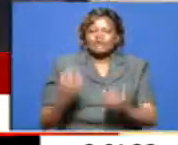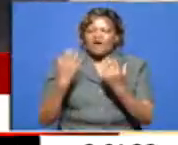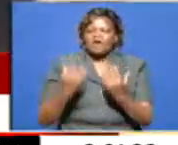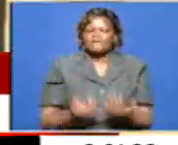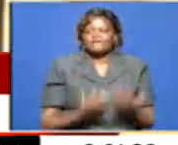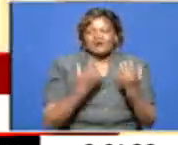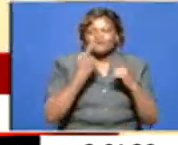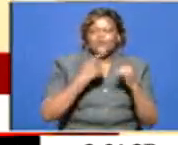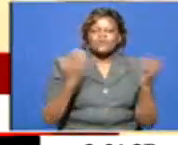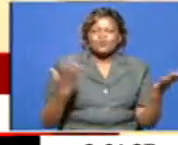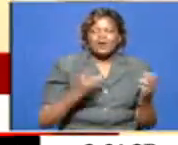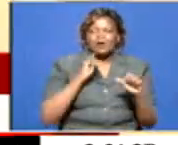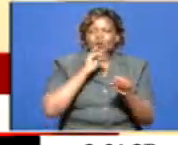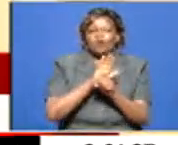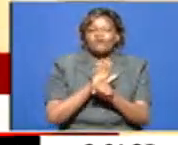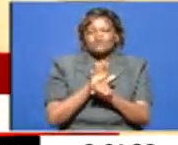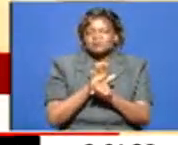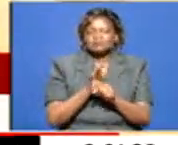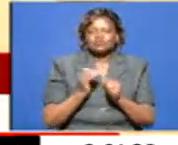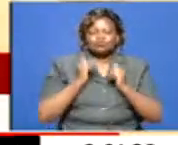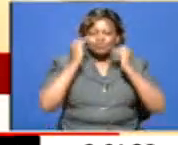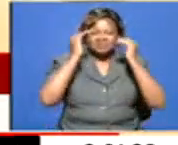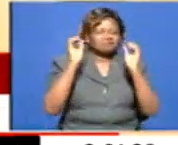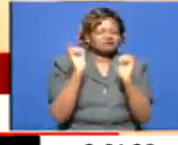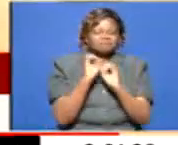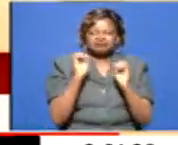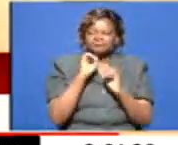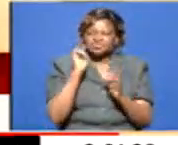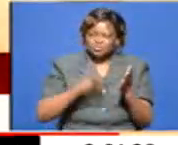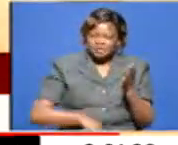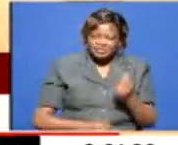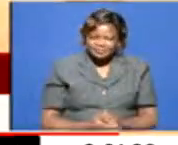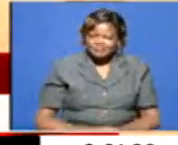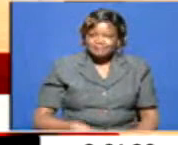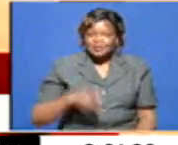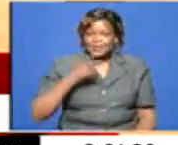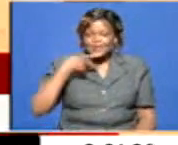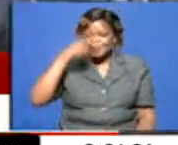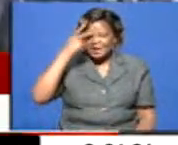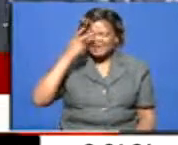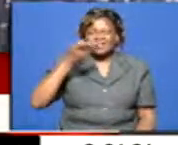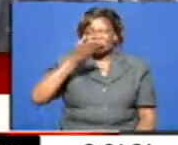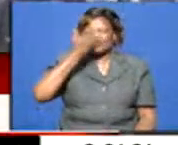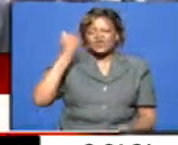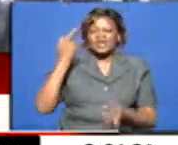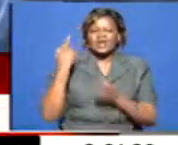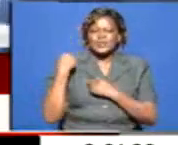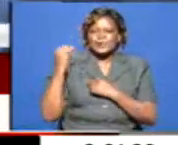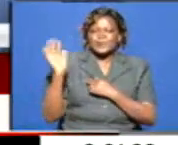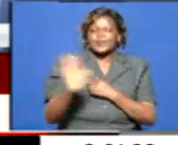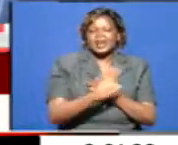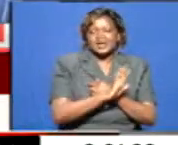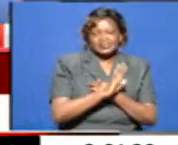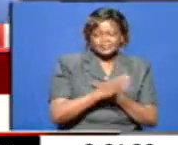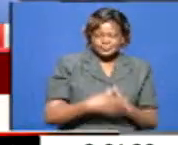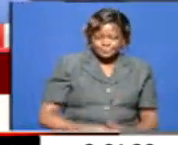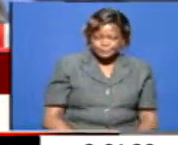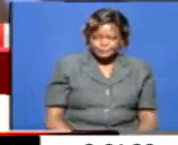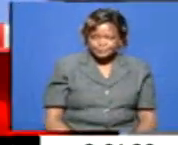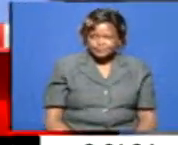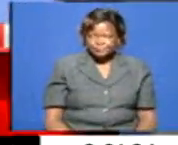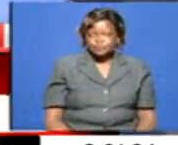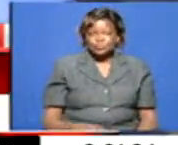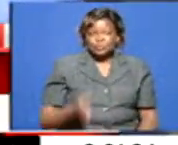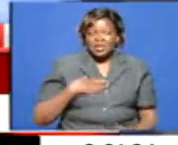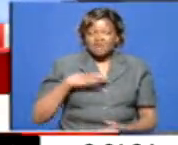to COVID-19 stress, instead throwing blame to parents for abdicating their responsibilities. There are CCTV